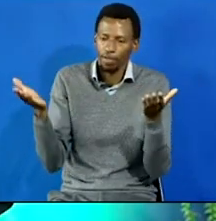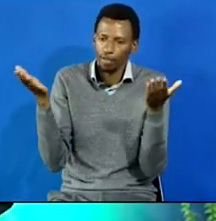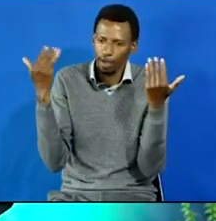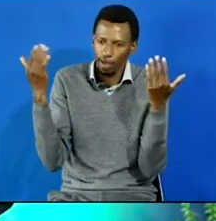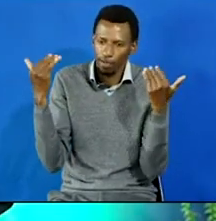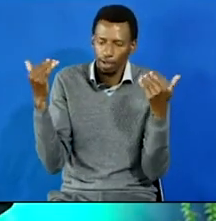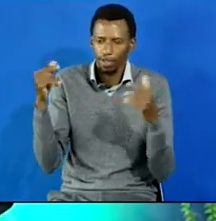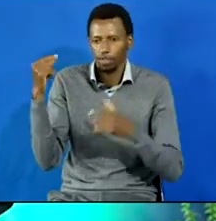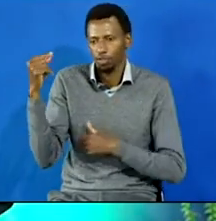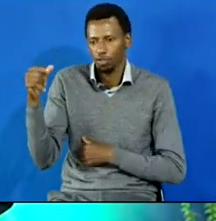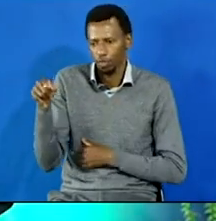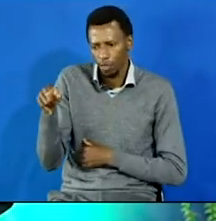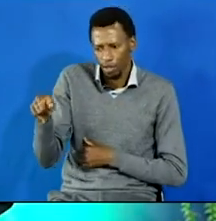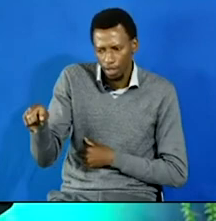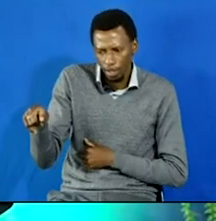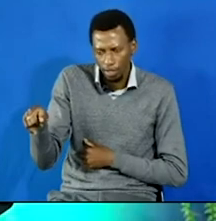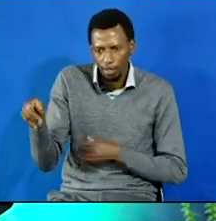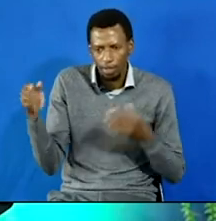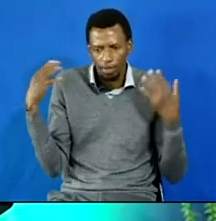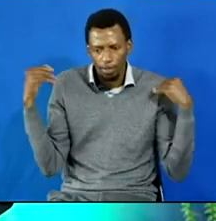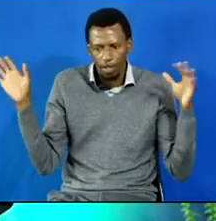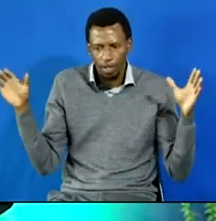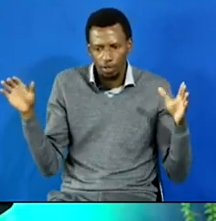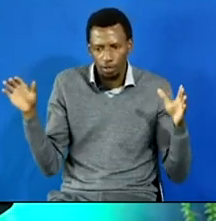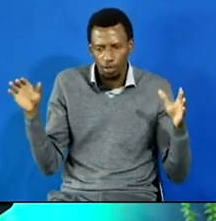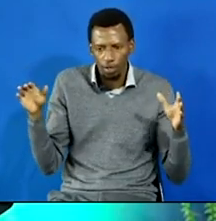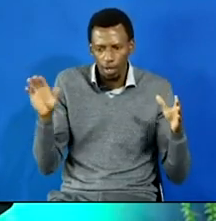angel was not quiet.